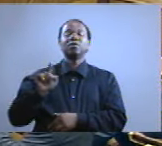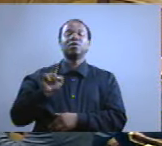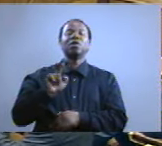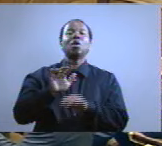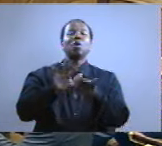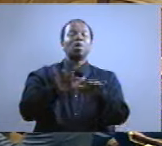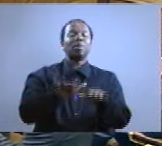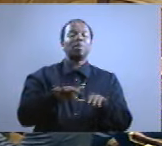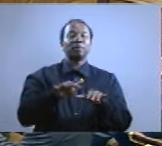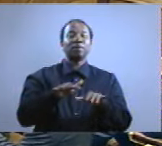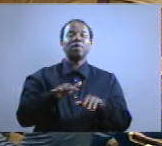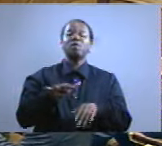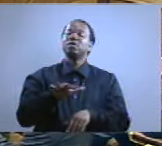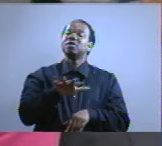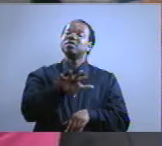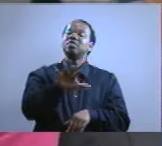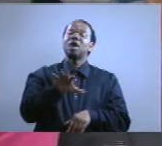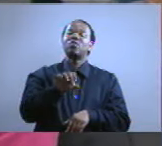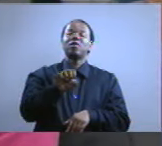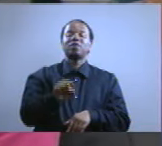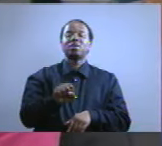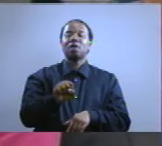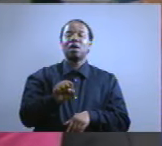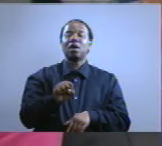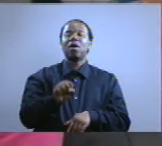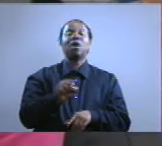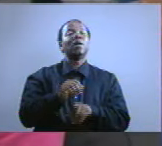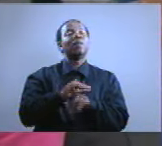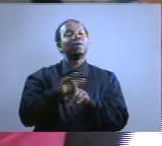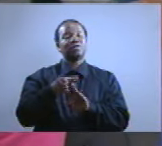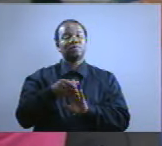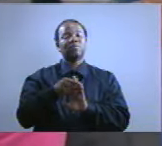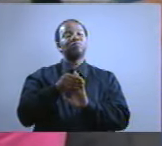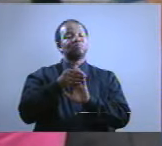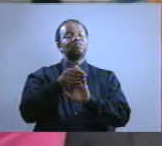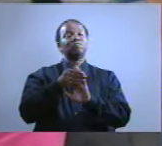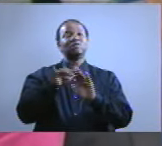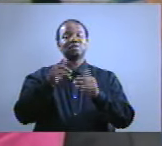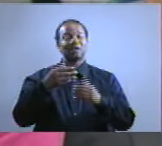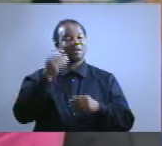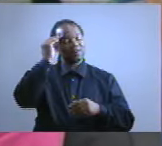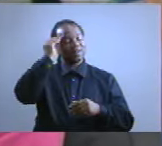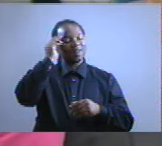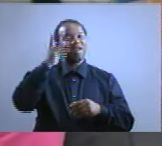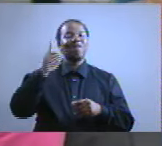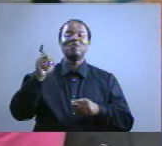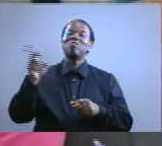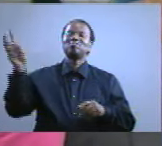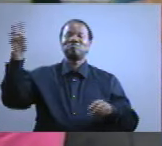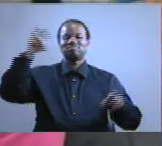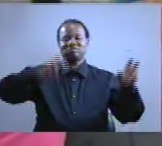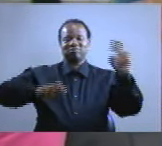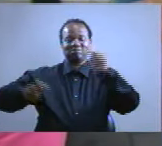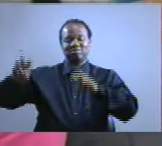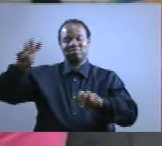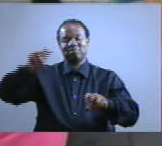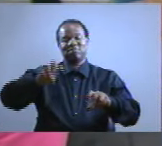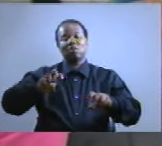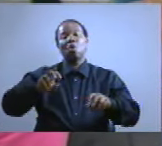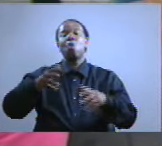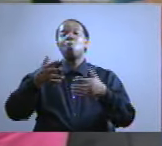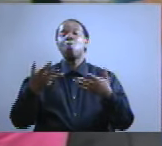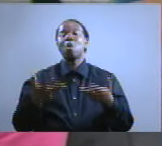that South Africa has once again emerged as the leading travel destination for international tourists at the World Travel